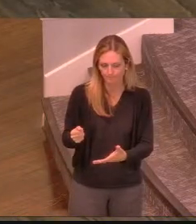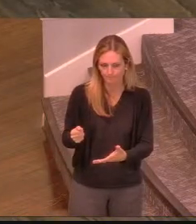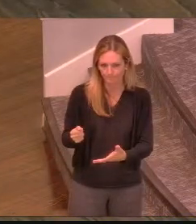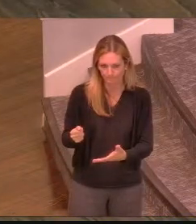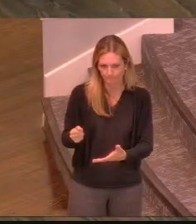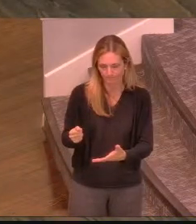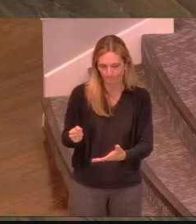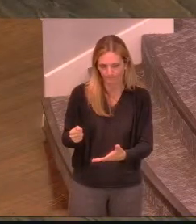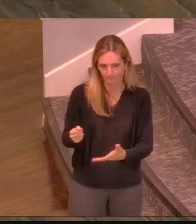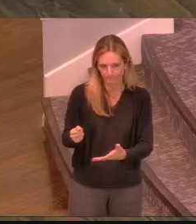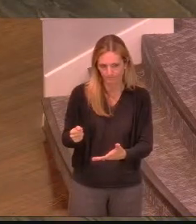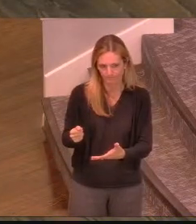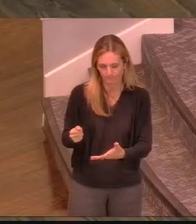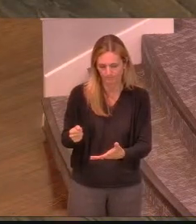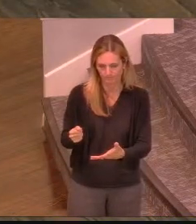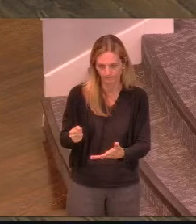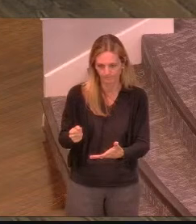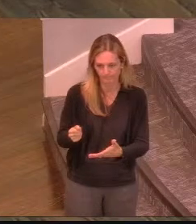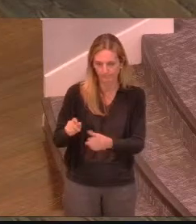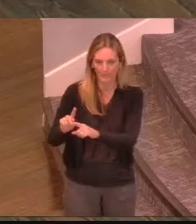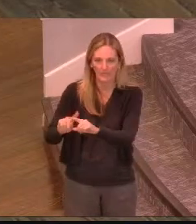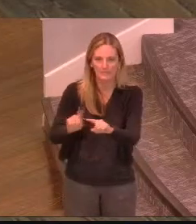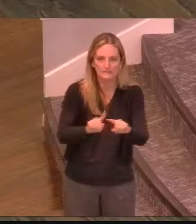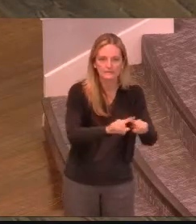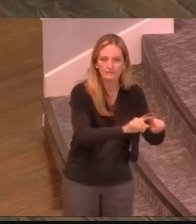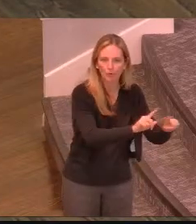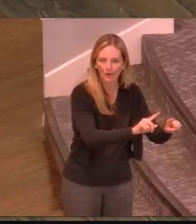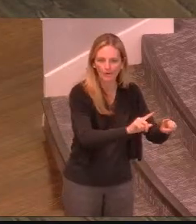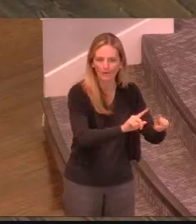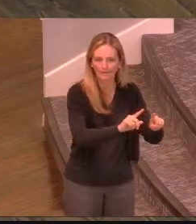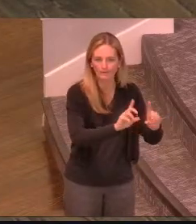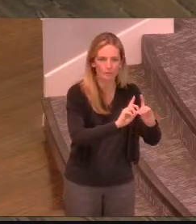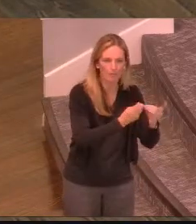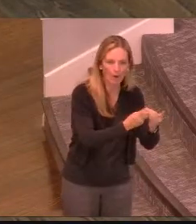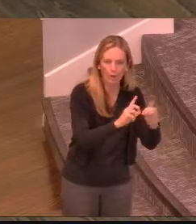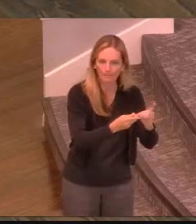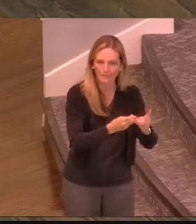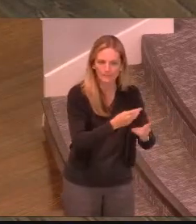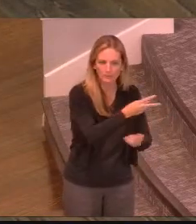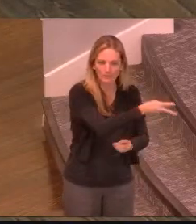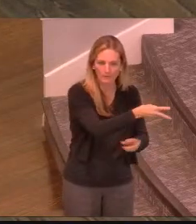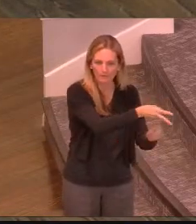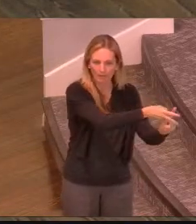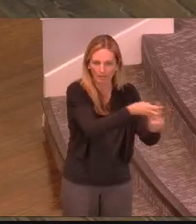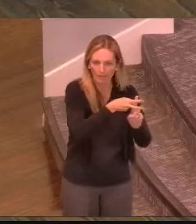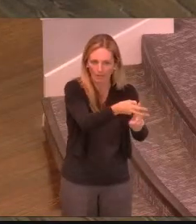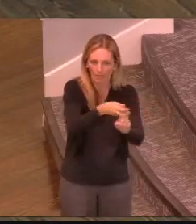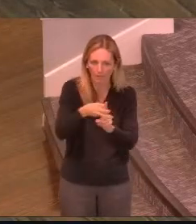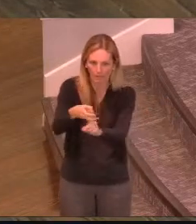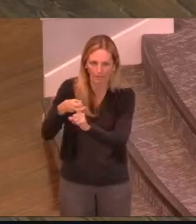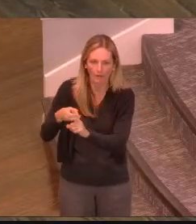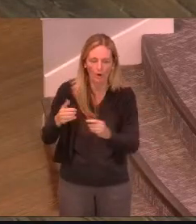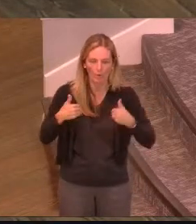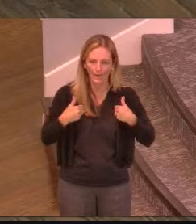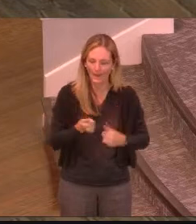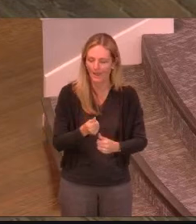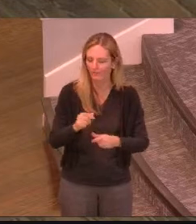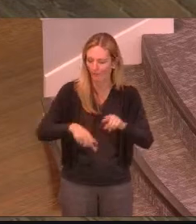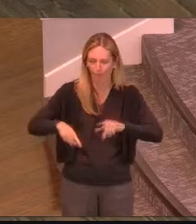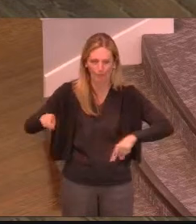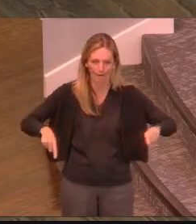cross-system department teams. So we have representatives from a variety of different departments